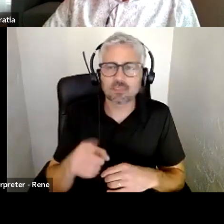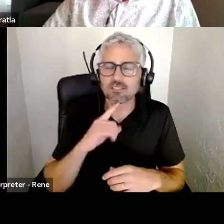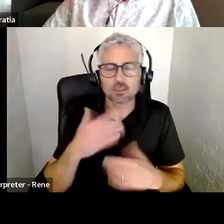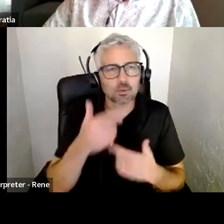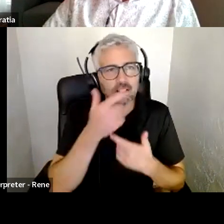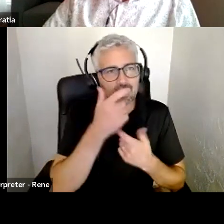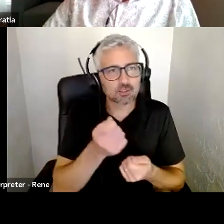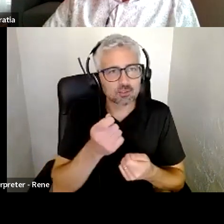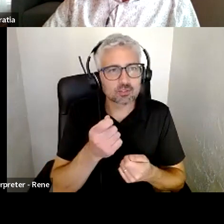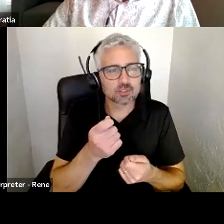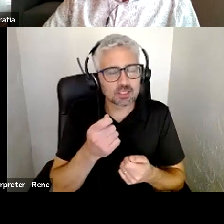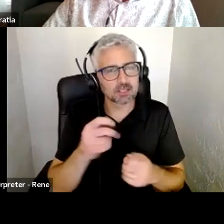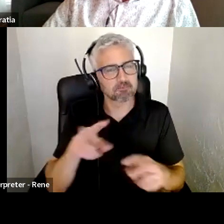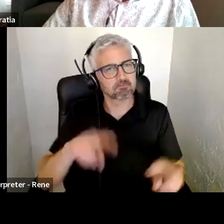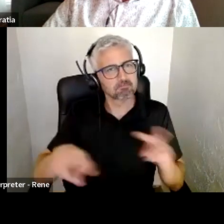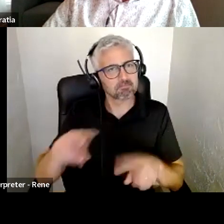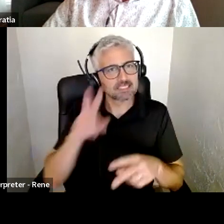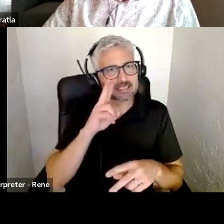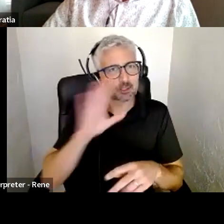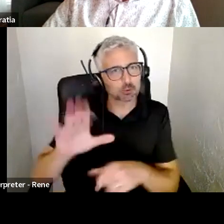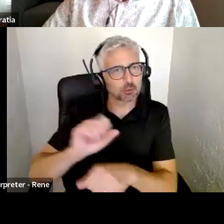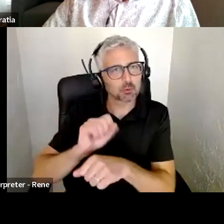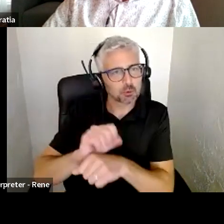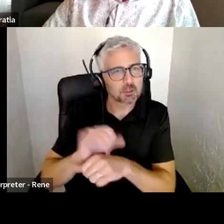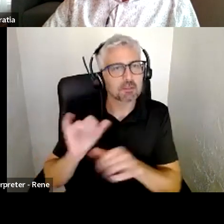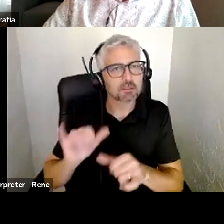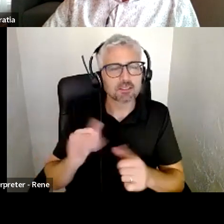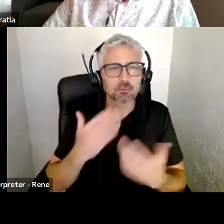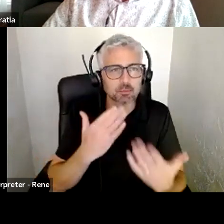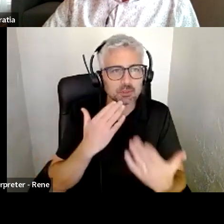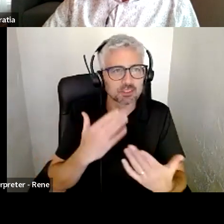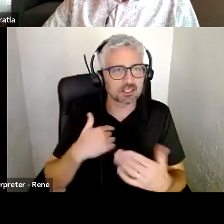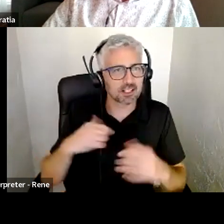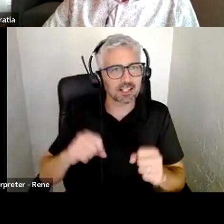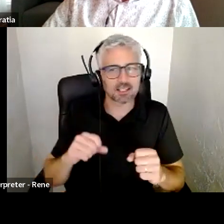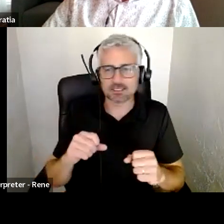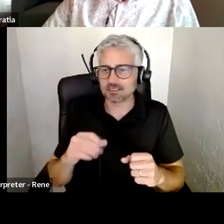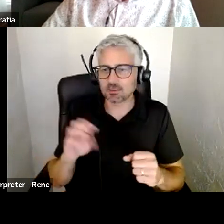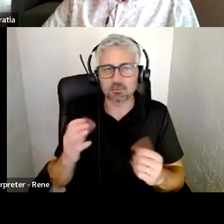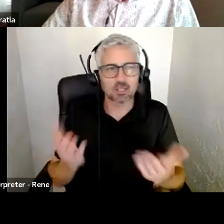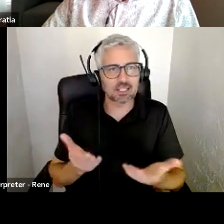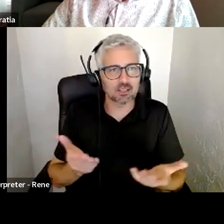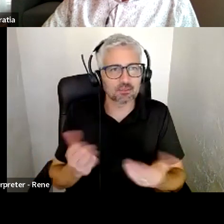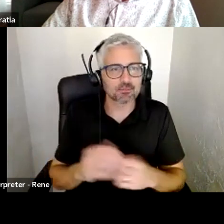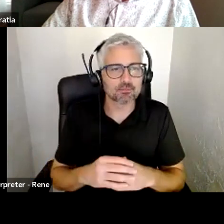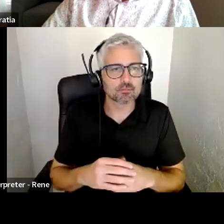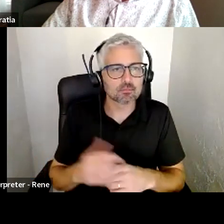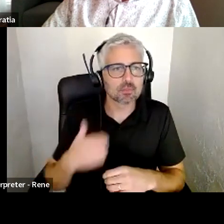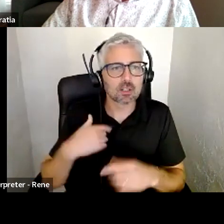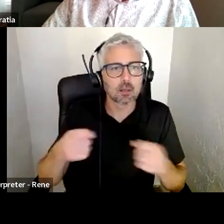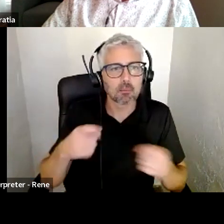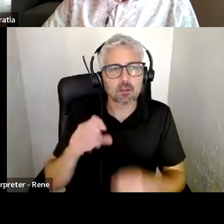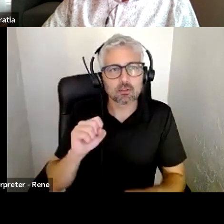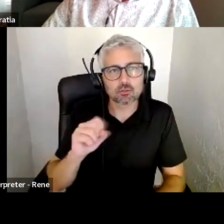interesting look into the work that you all are doing. So I appreciate the opportunity to be here. I manage